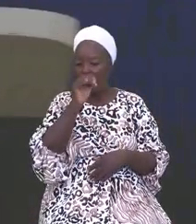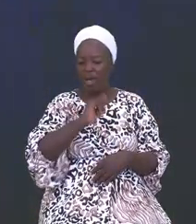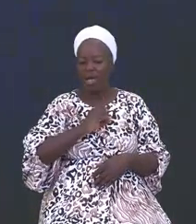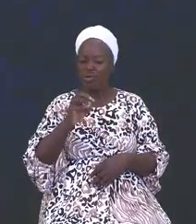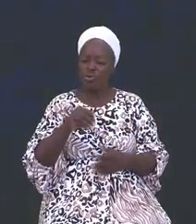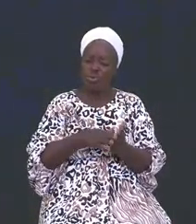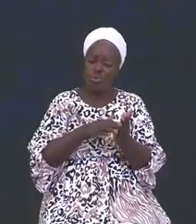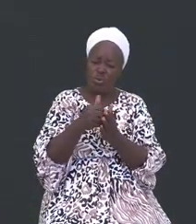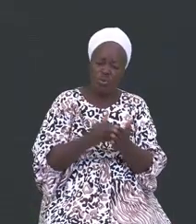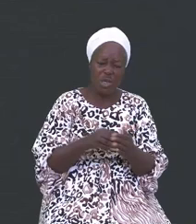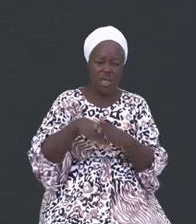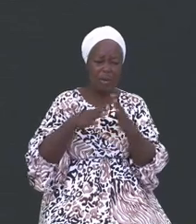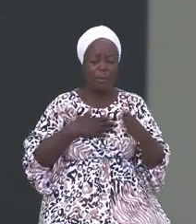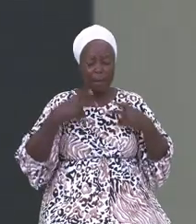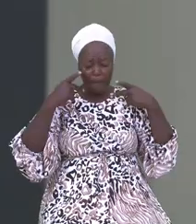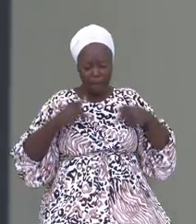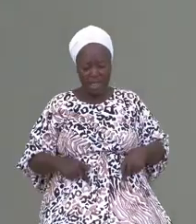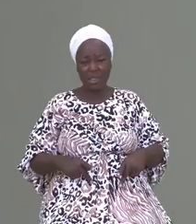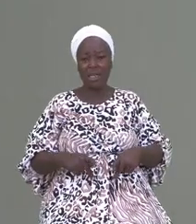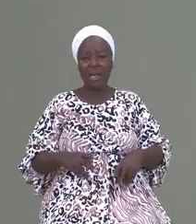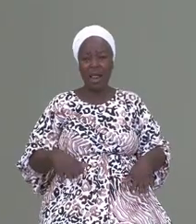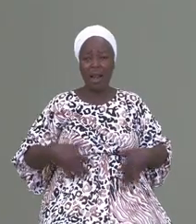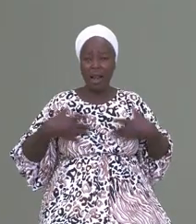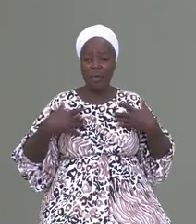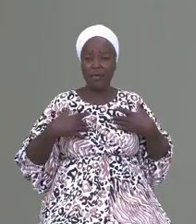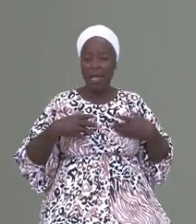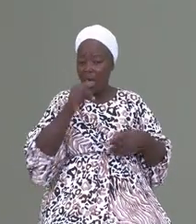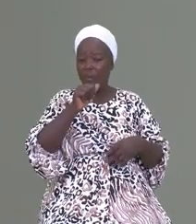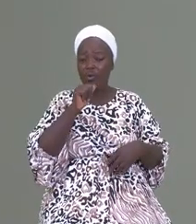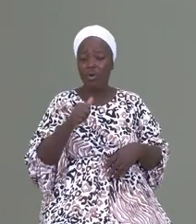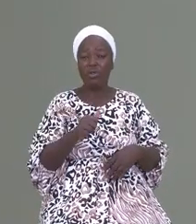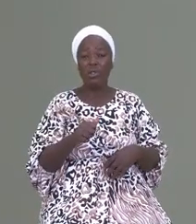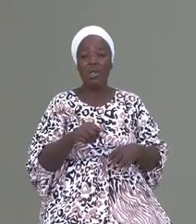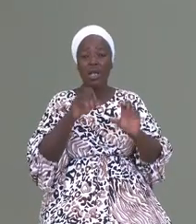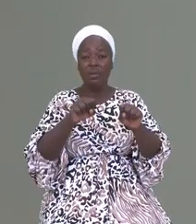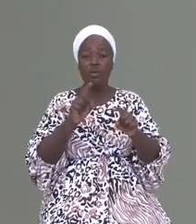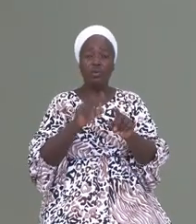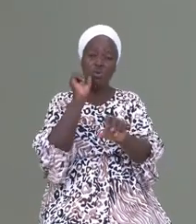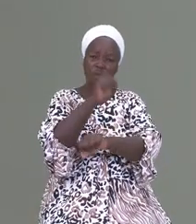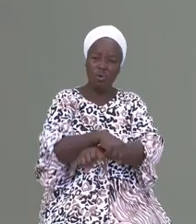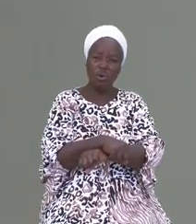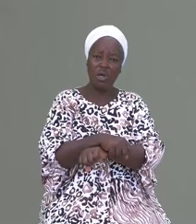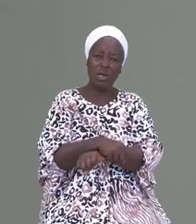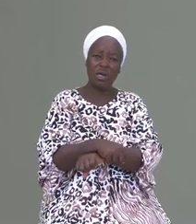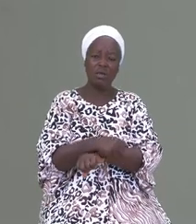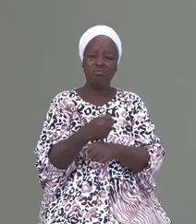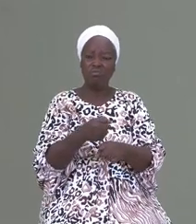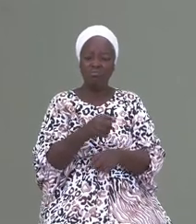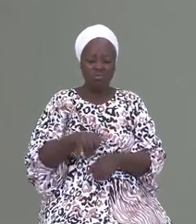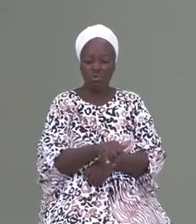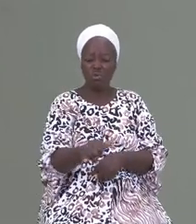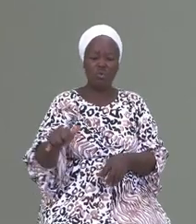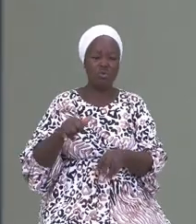in my personal life? I'm not able to overcome common, uncommon